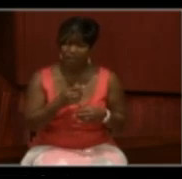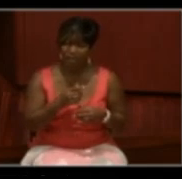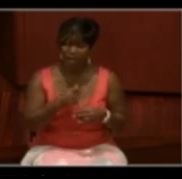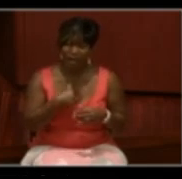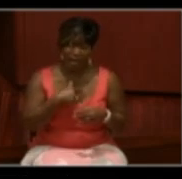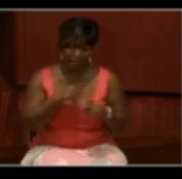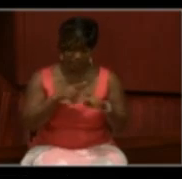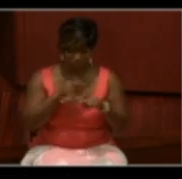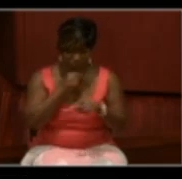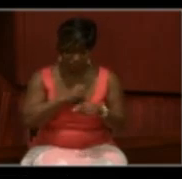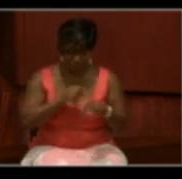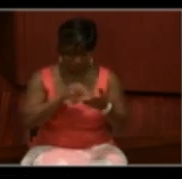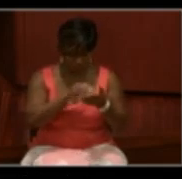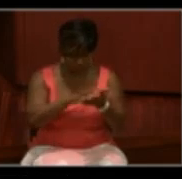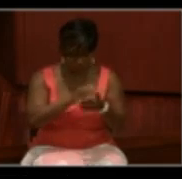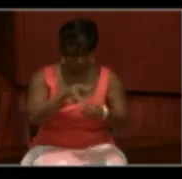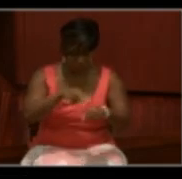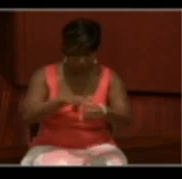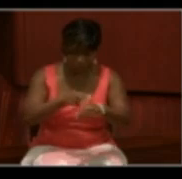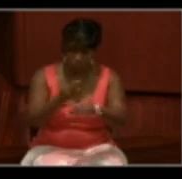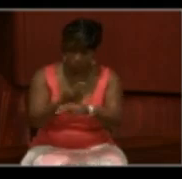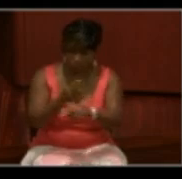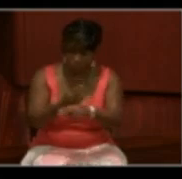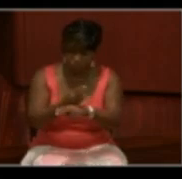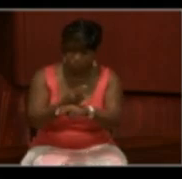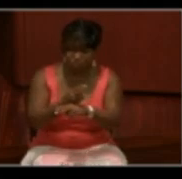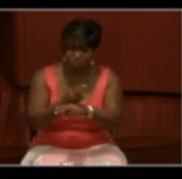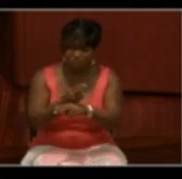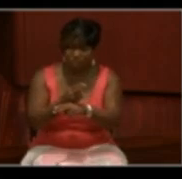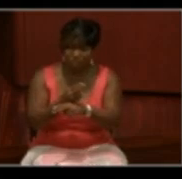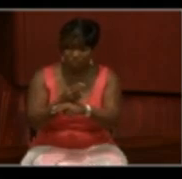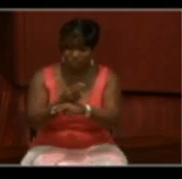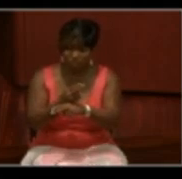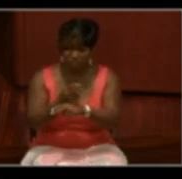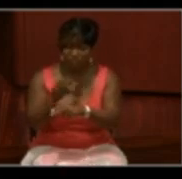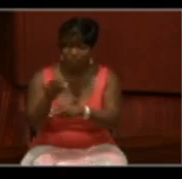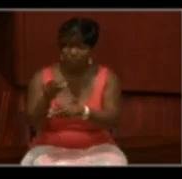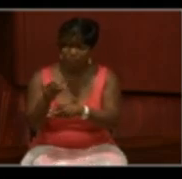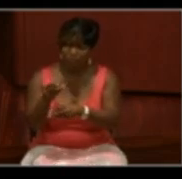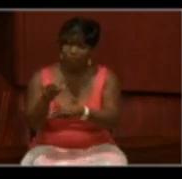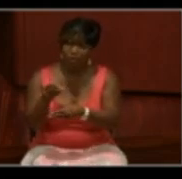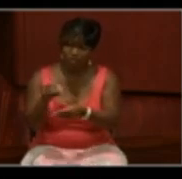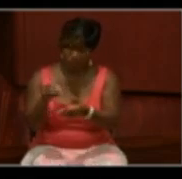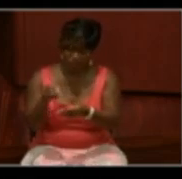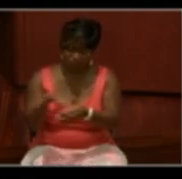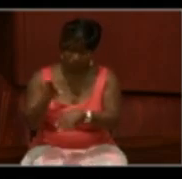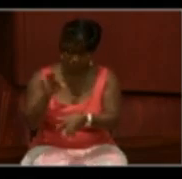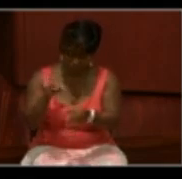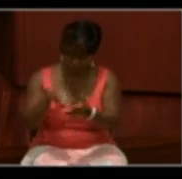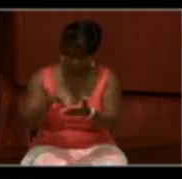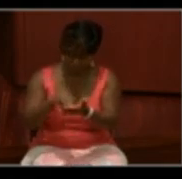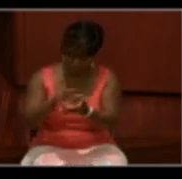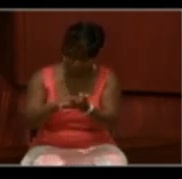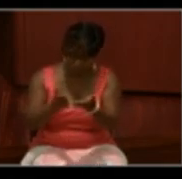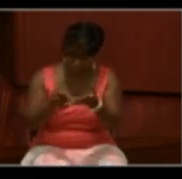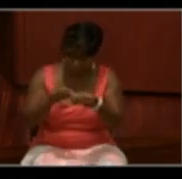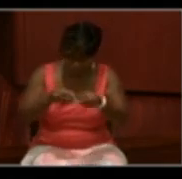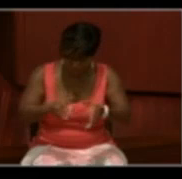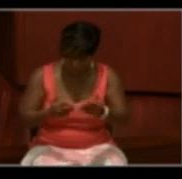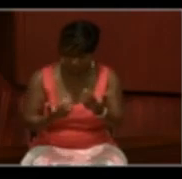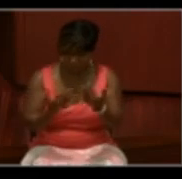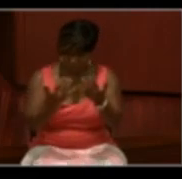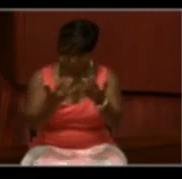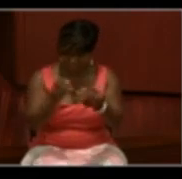auxiliary records that are normally used to reconstruct records that may have been lost in the fire. The 62-year